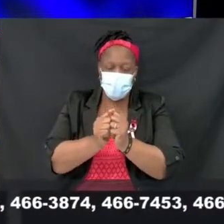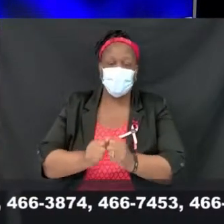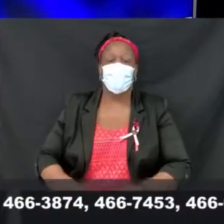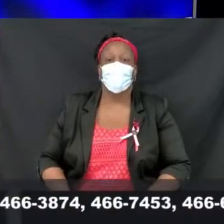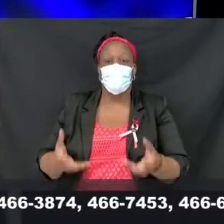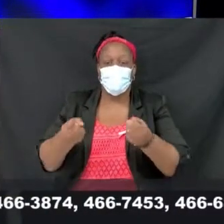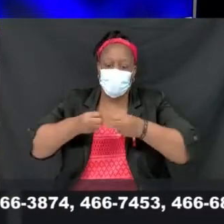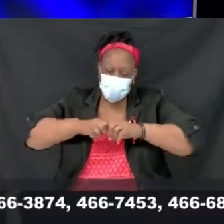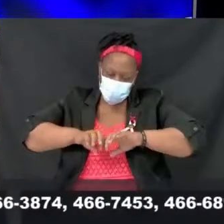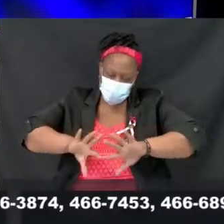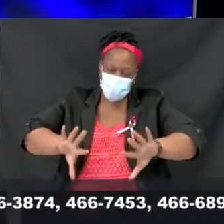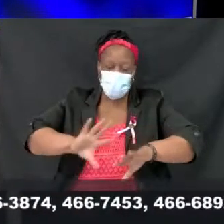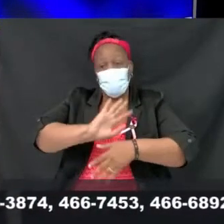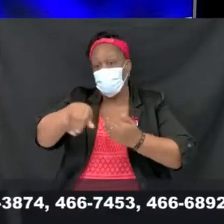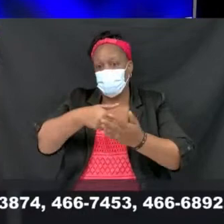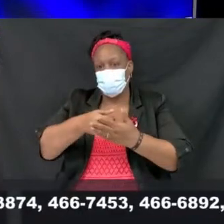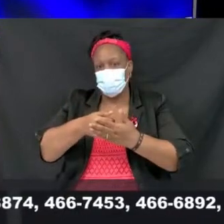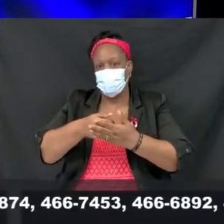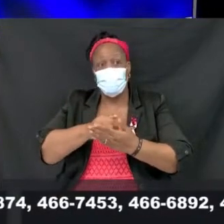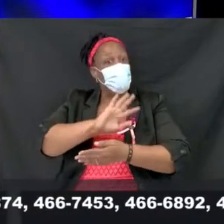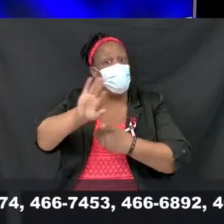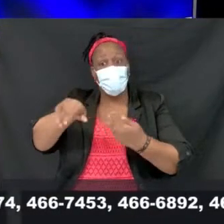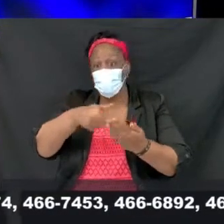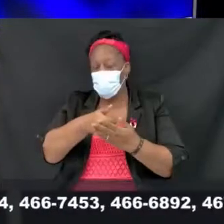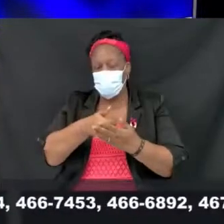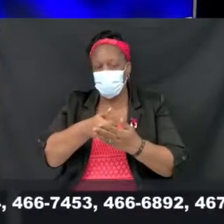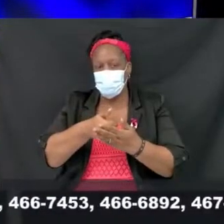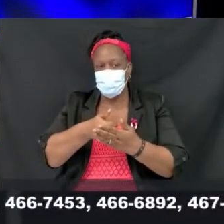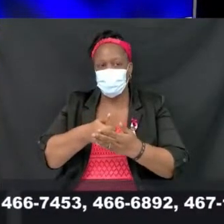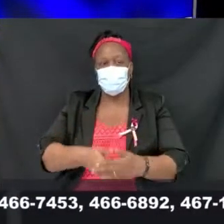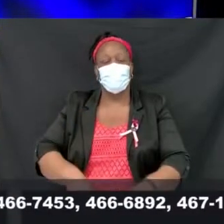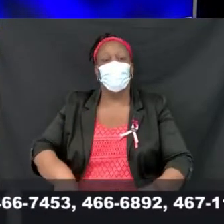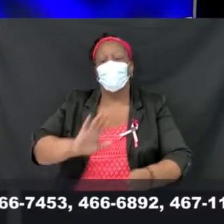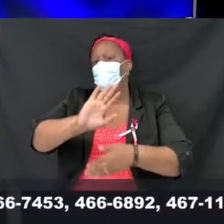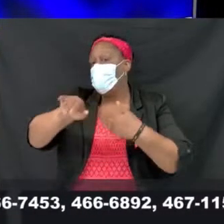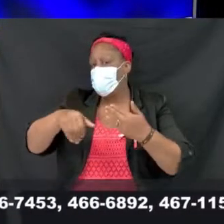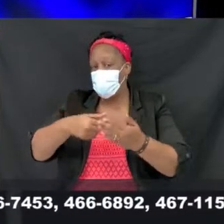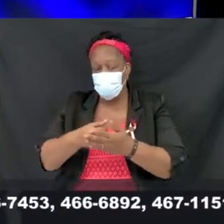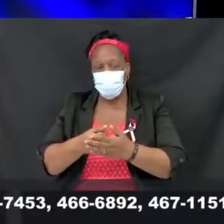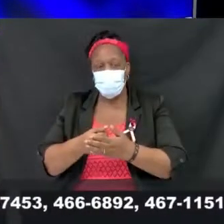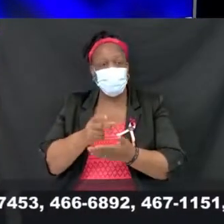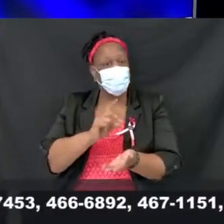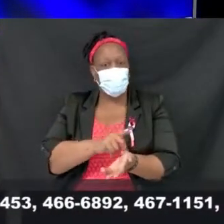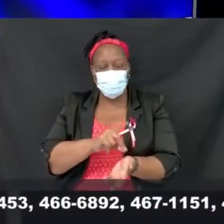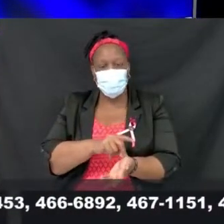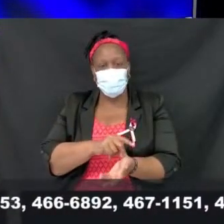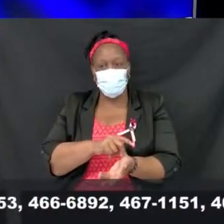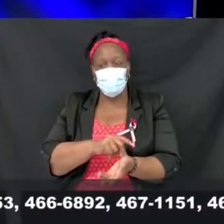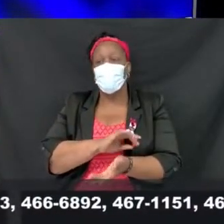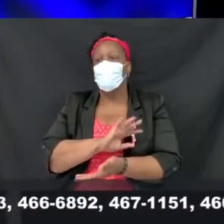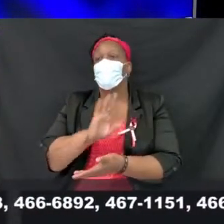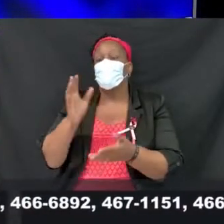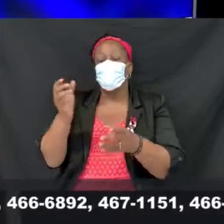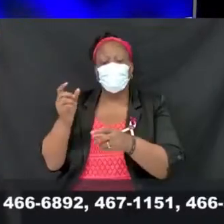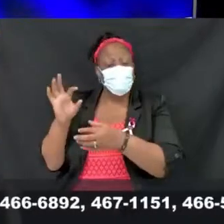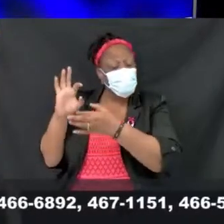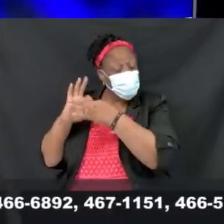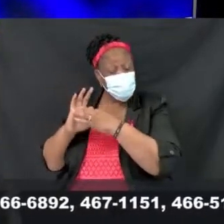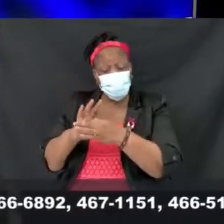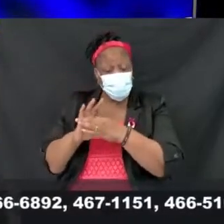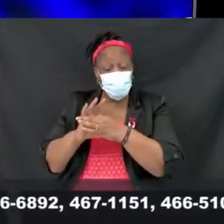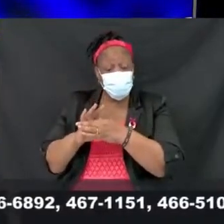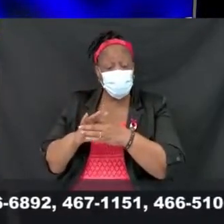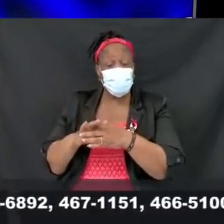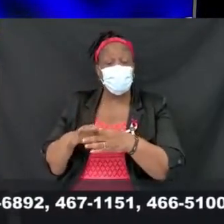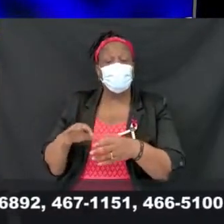to everyone, including all the past CMOs, to come and join us in our all-of-society approach so that we can